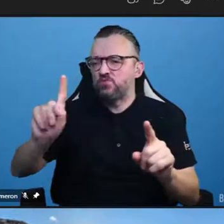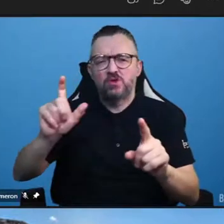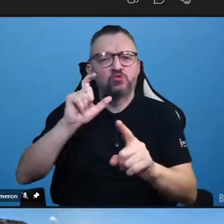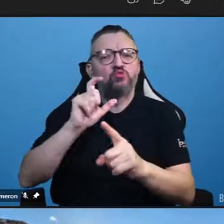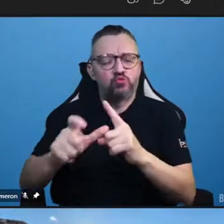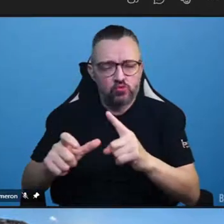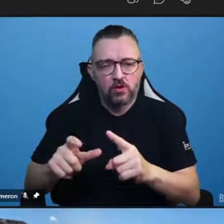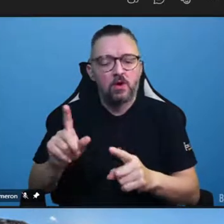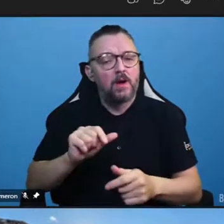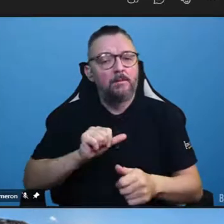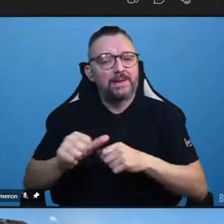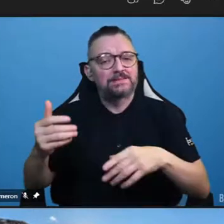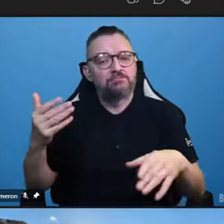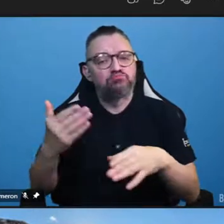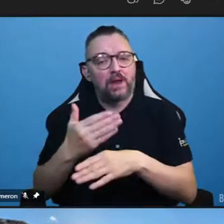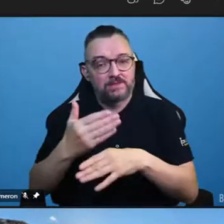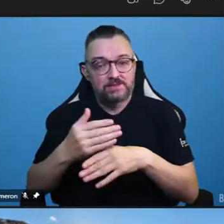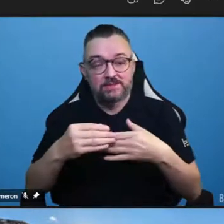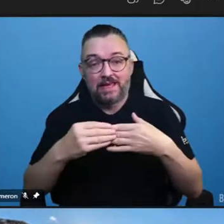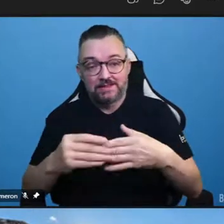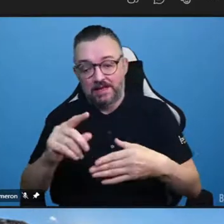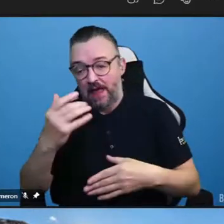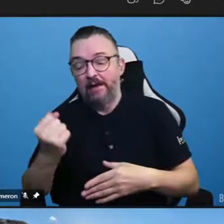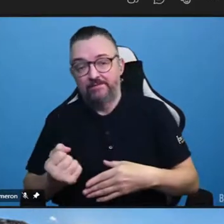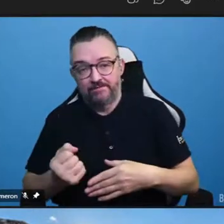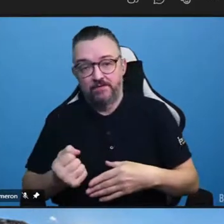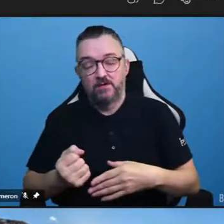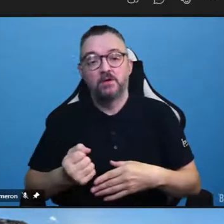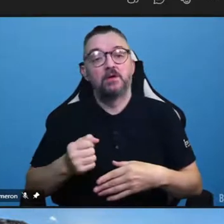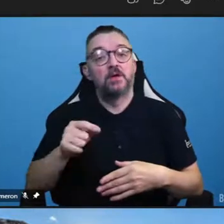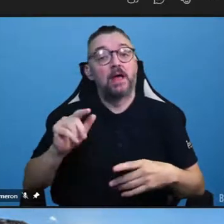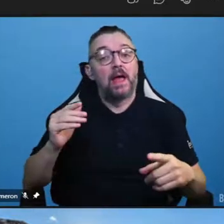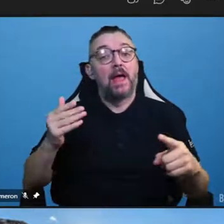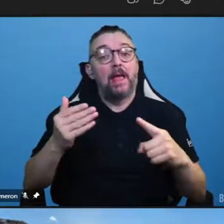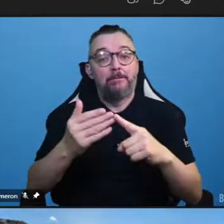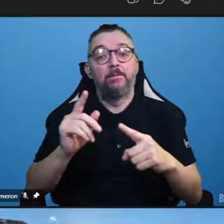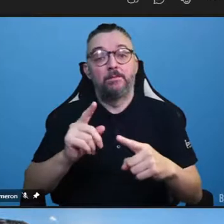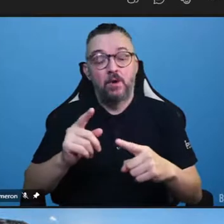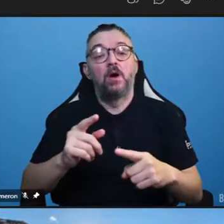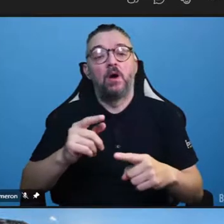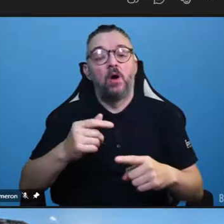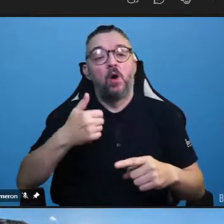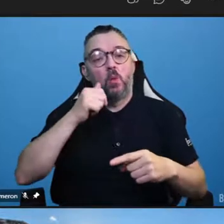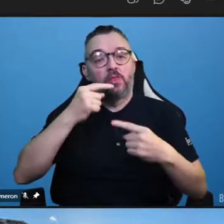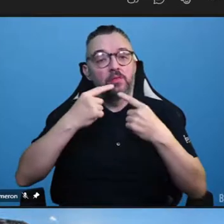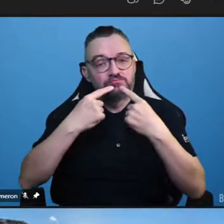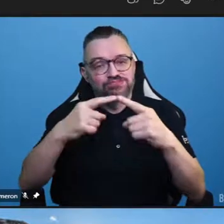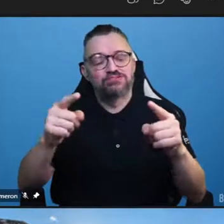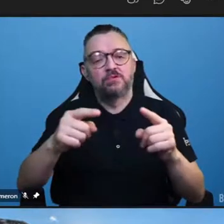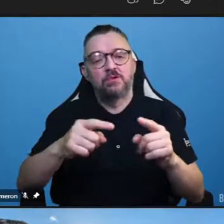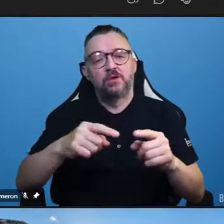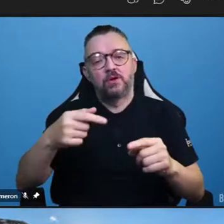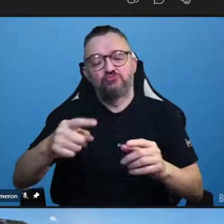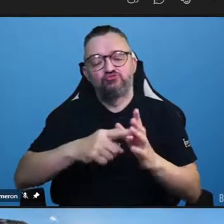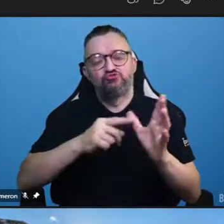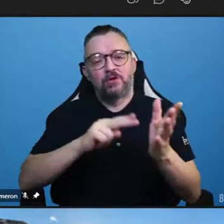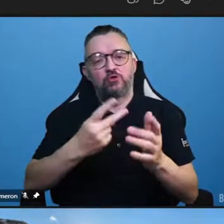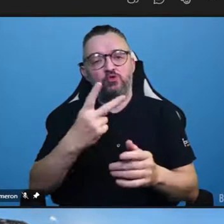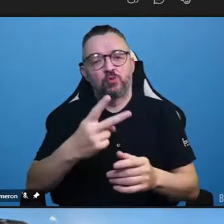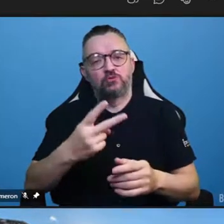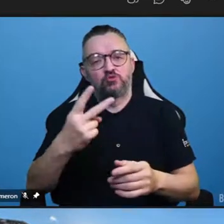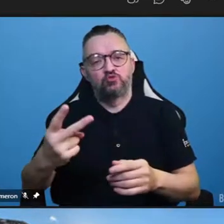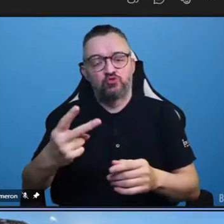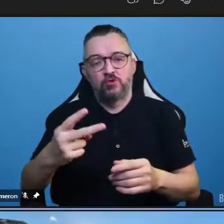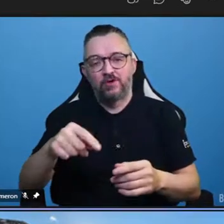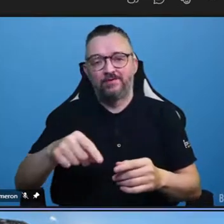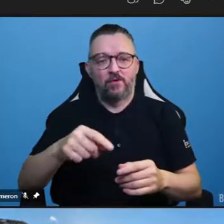practice guidance is in this area as well. And the outcome of that exercise will be reported to the committee in January 2022. And that will be either